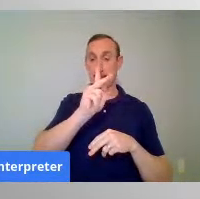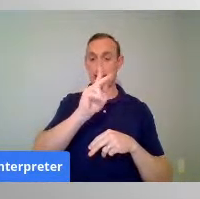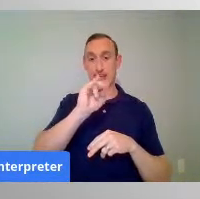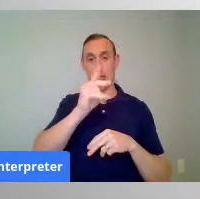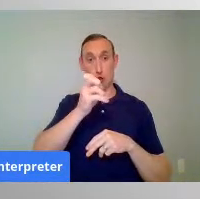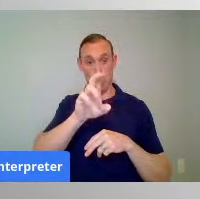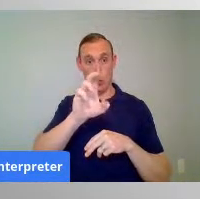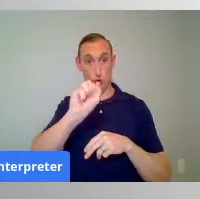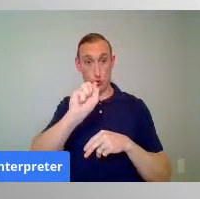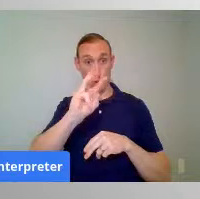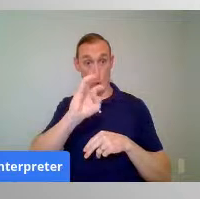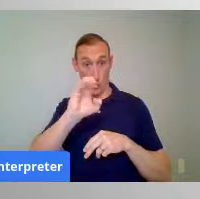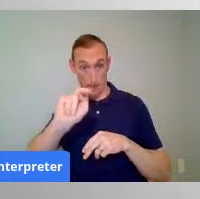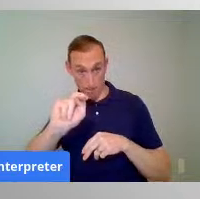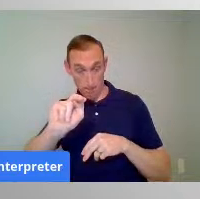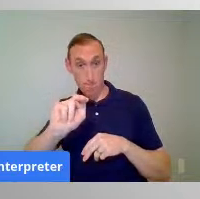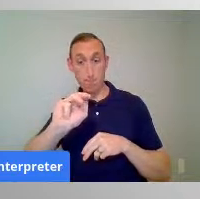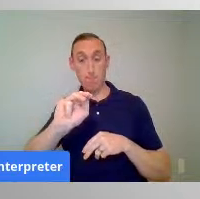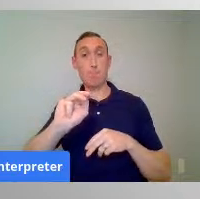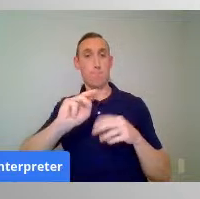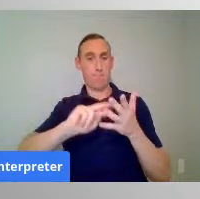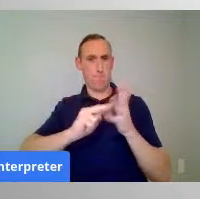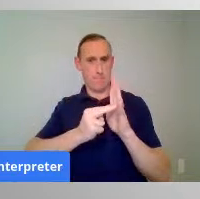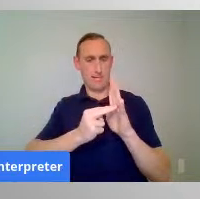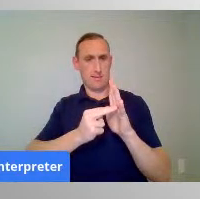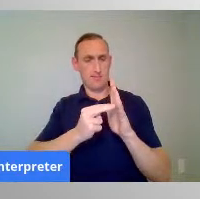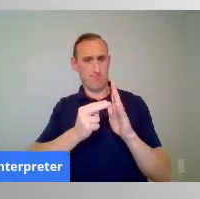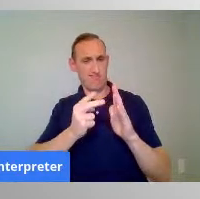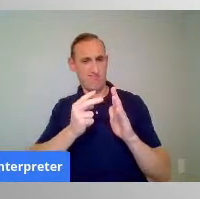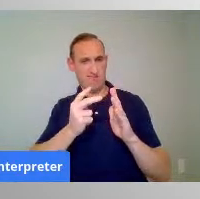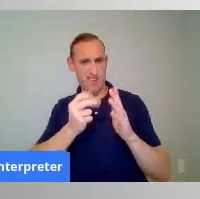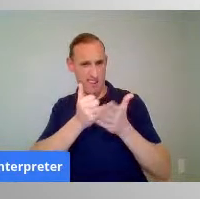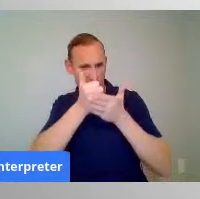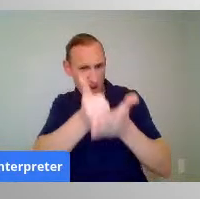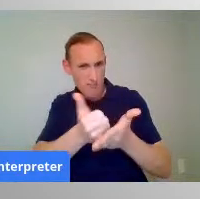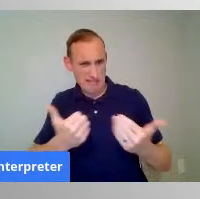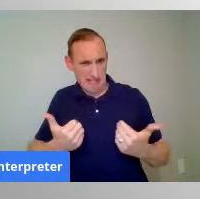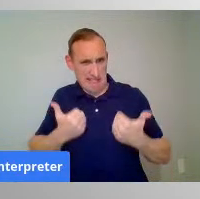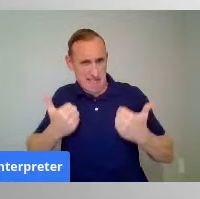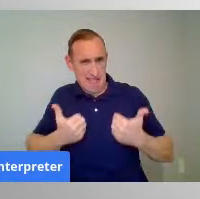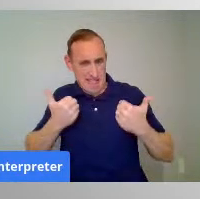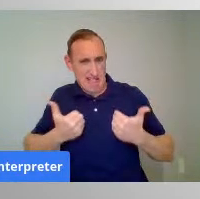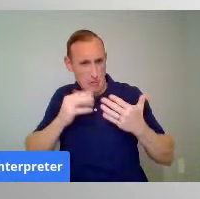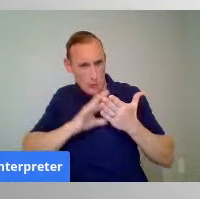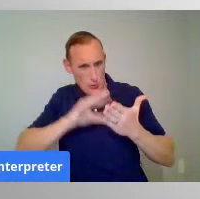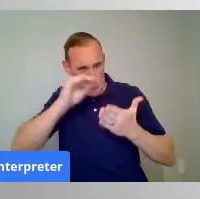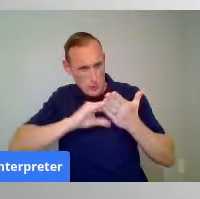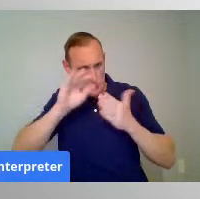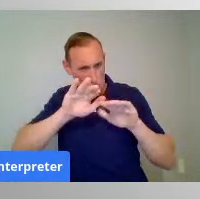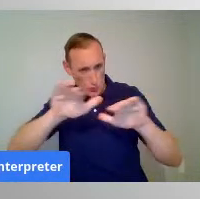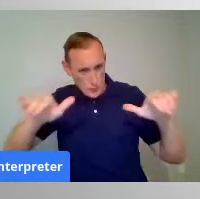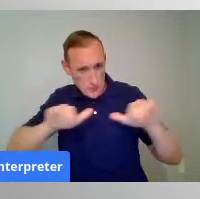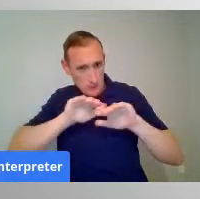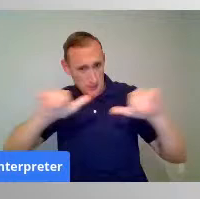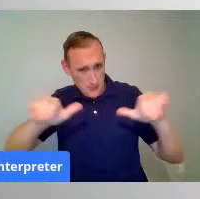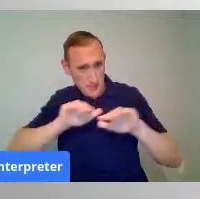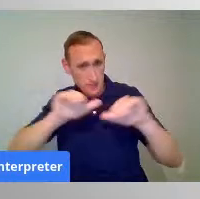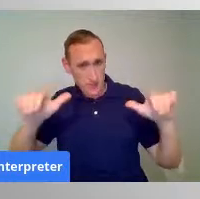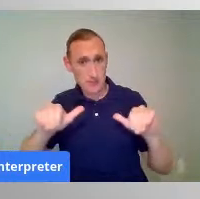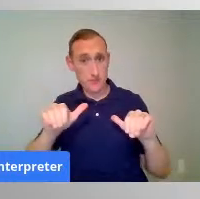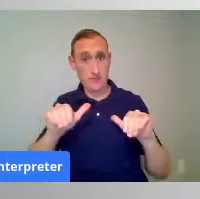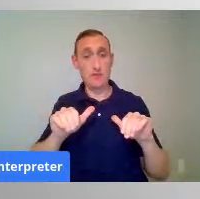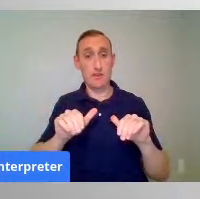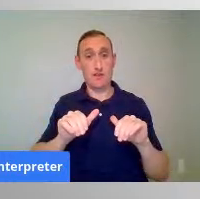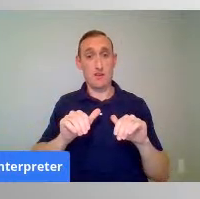is a challenge for so many families. And therefore, if it's a challenge for the family, it's a challenge for the child.